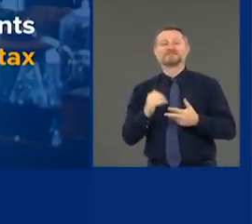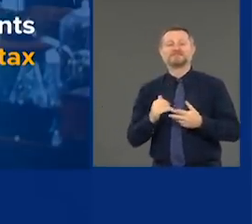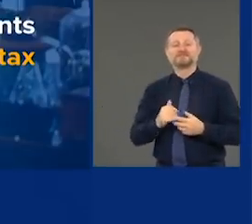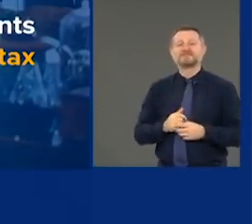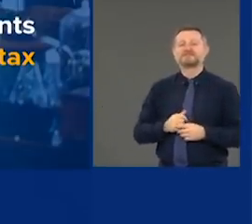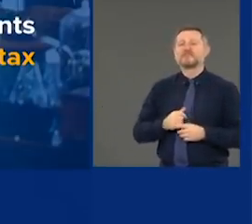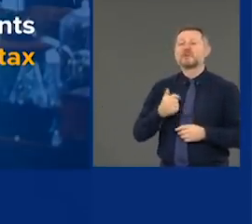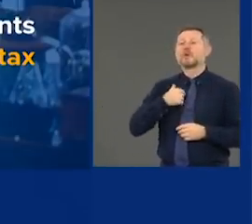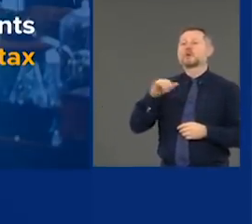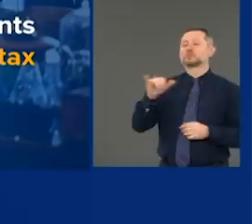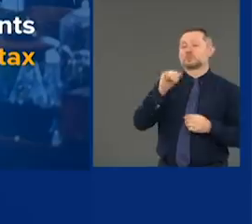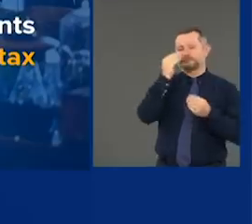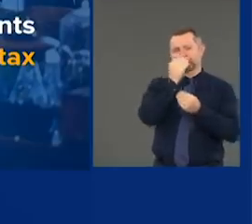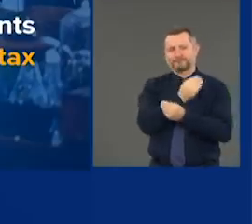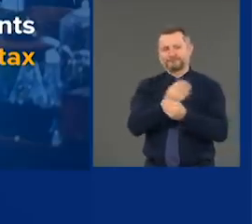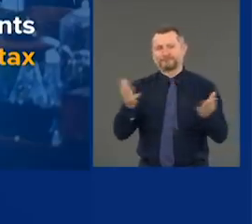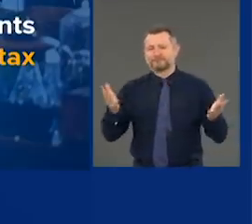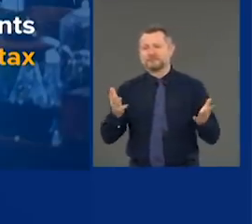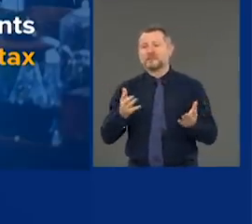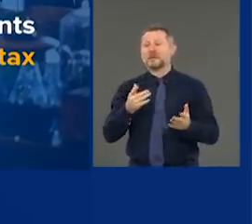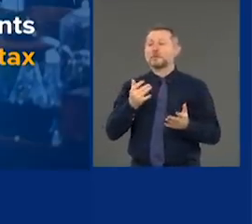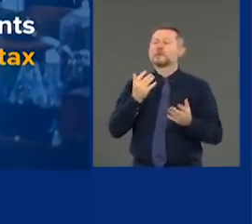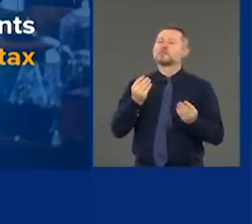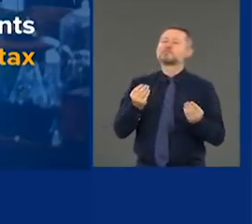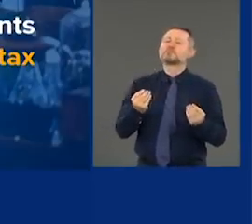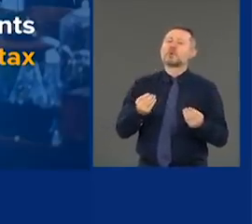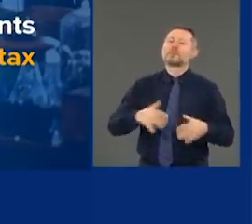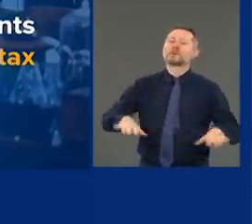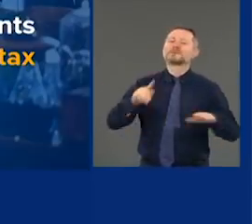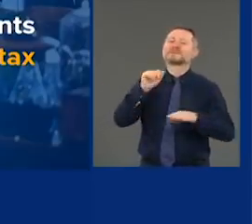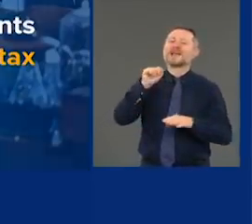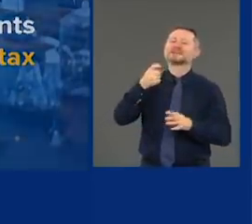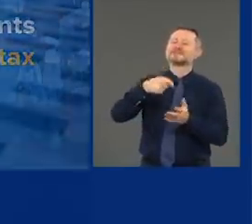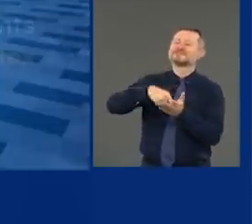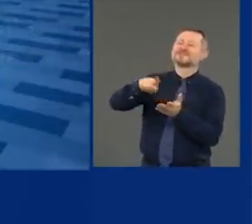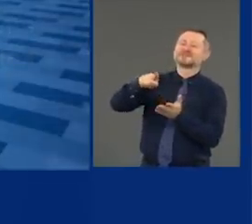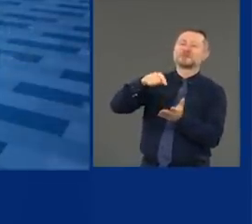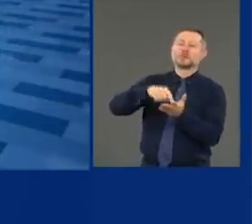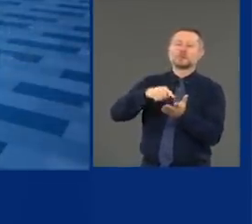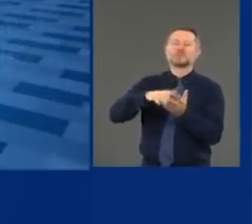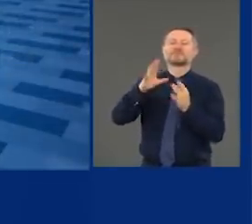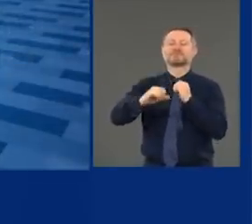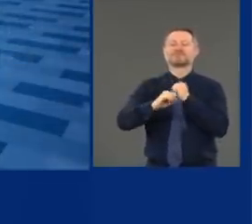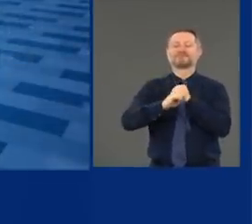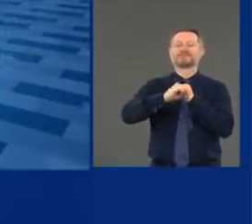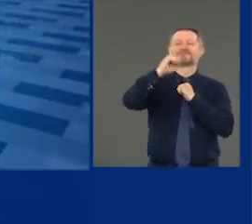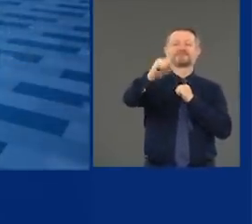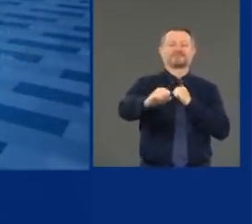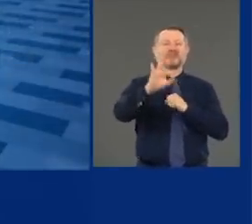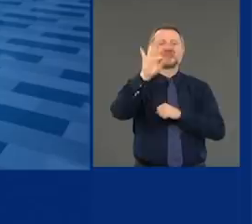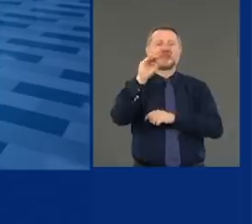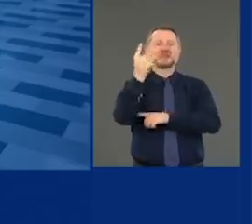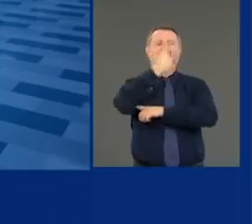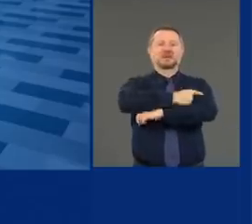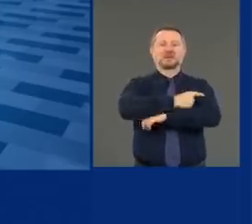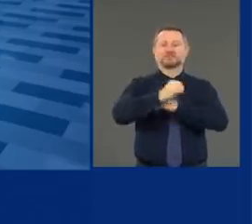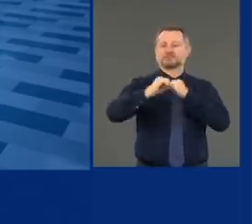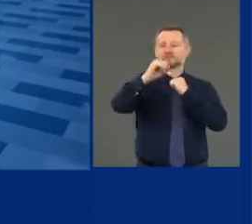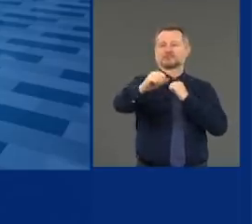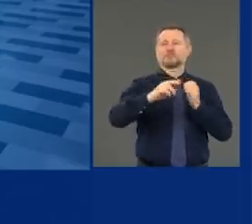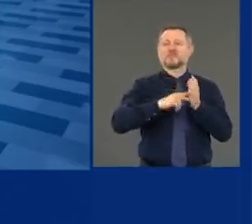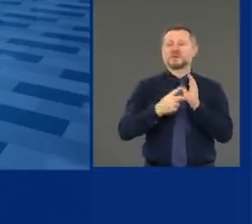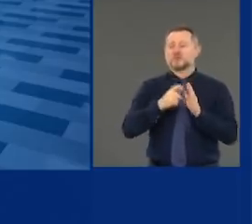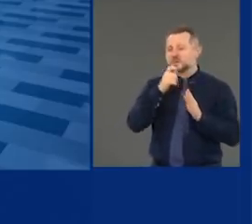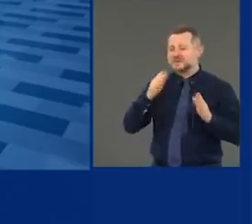we're going to extend the deadline for filing property taxes, tax abatements by 90 days to give small businesses some assistance. We're